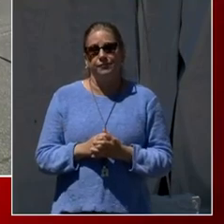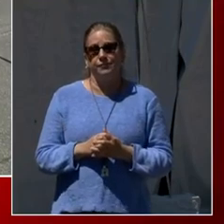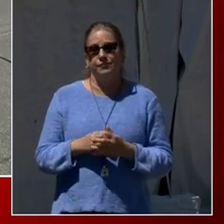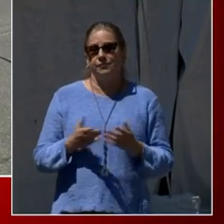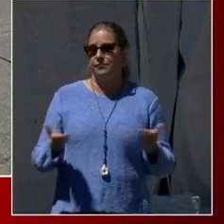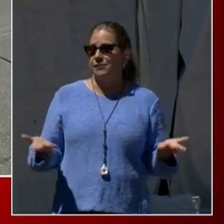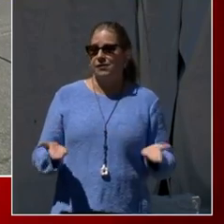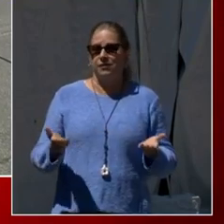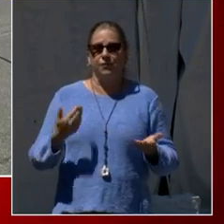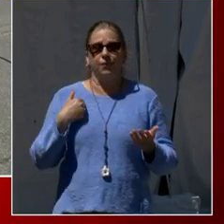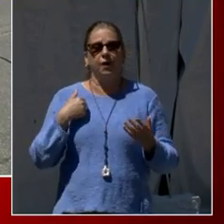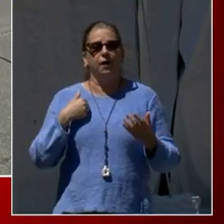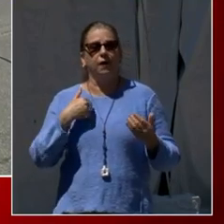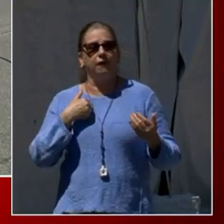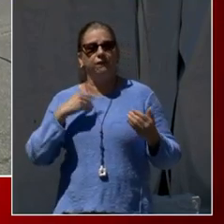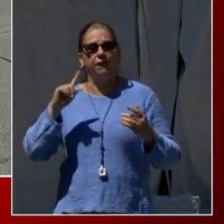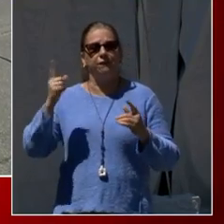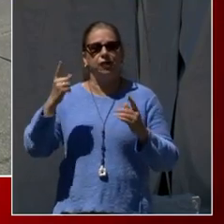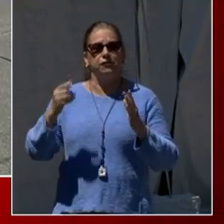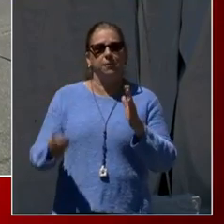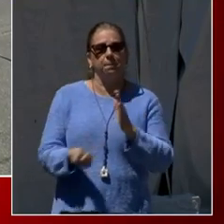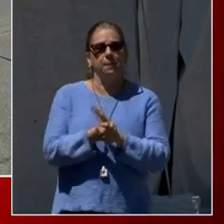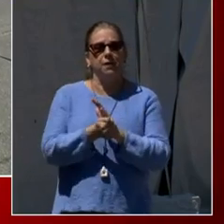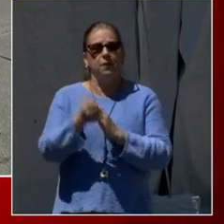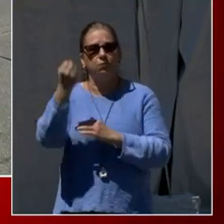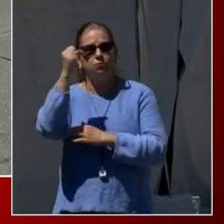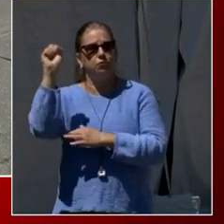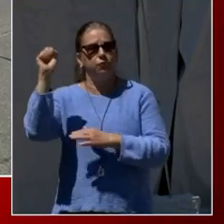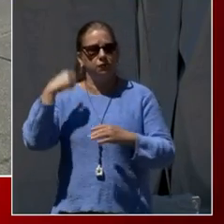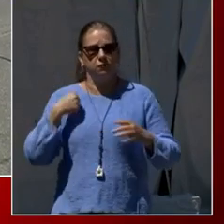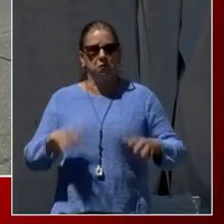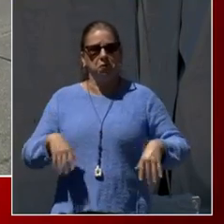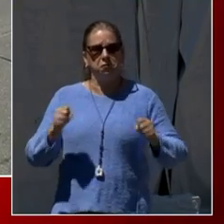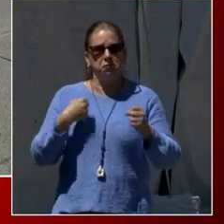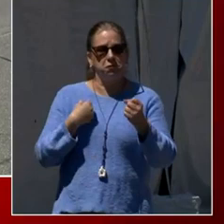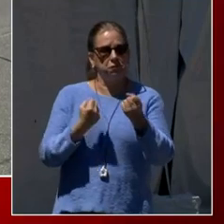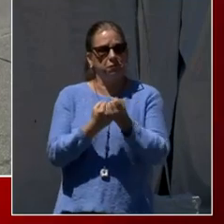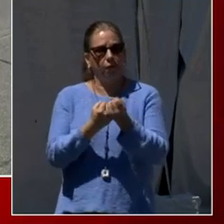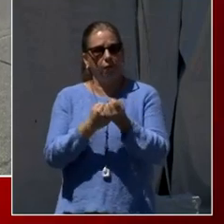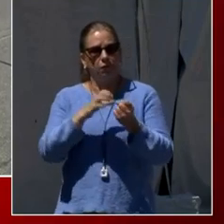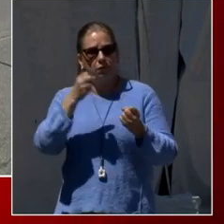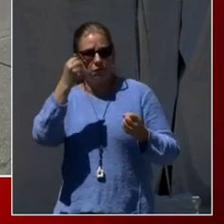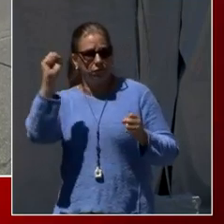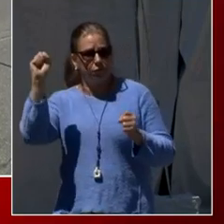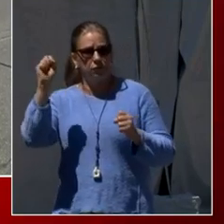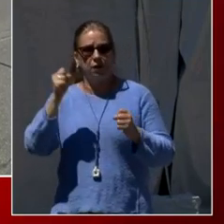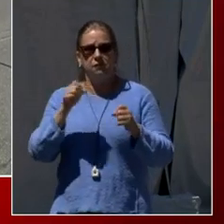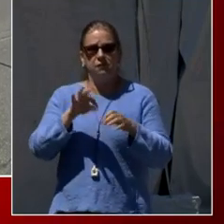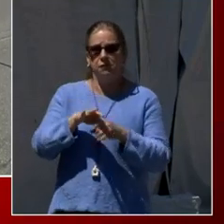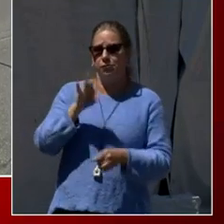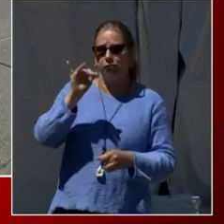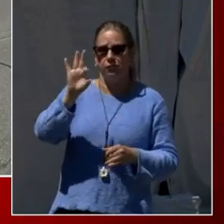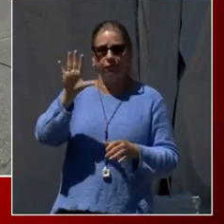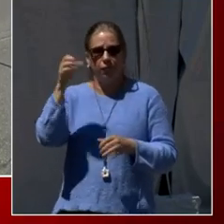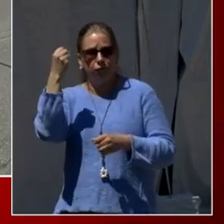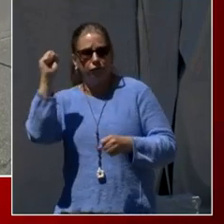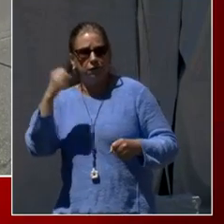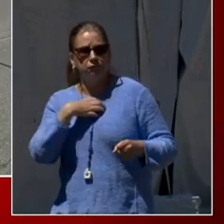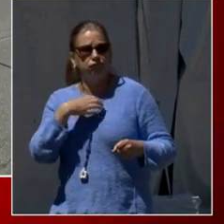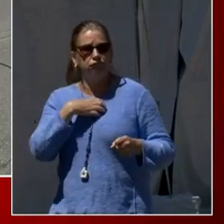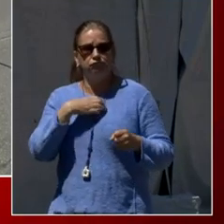we applaud the American spirit of protest, and especially protest to their federal